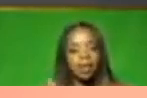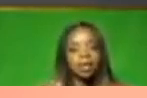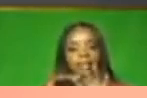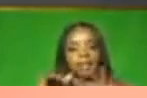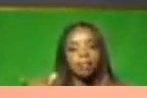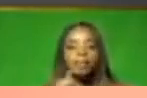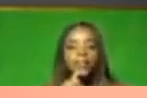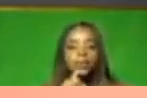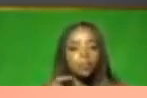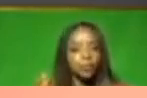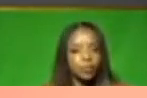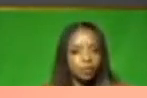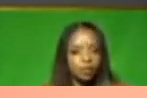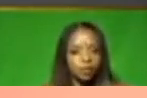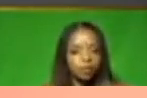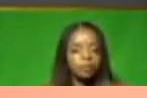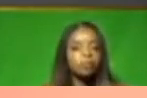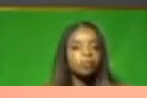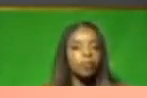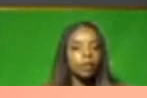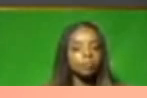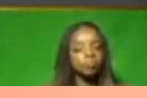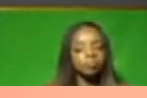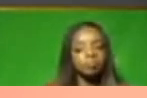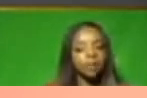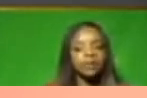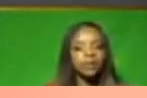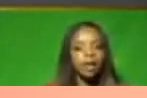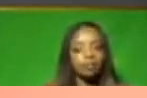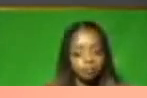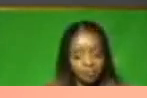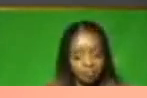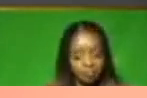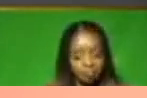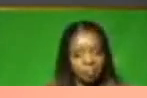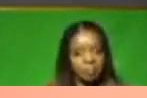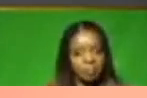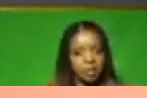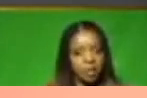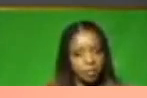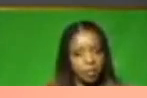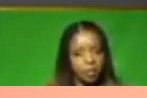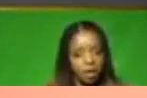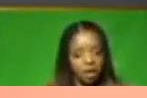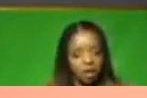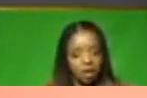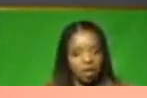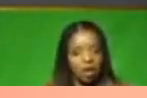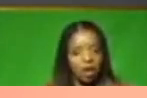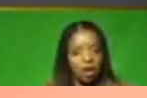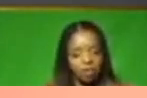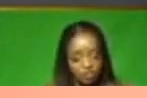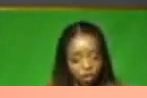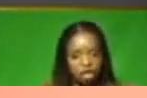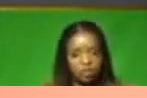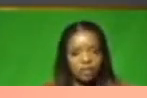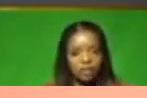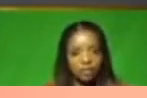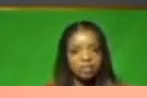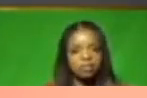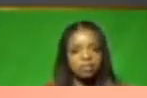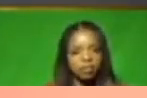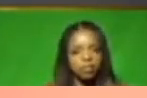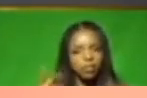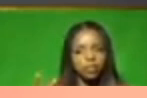their projects through to the construction phase, contributing significantly to the reduction in